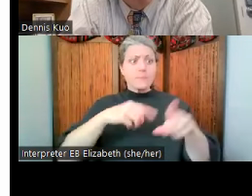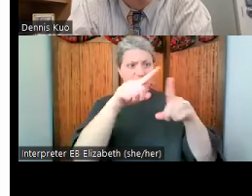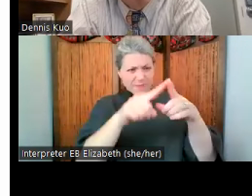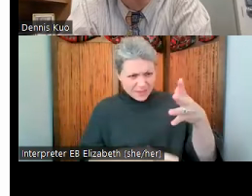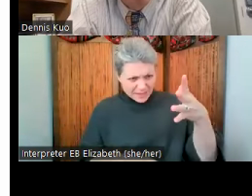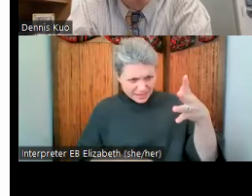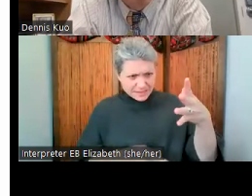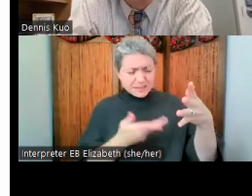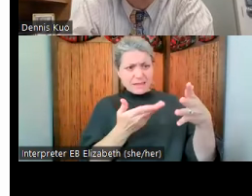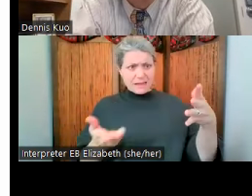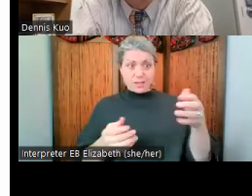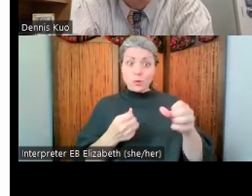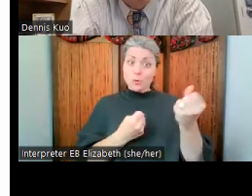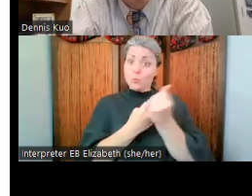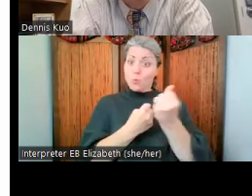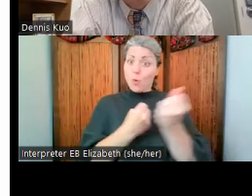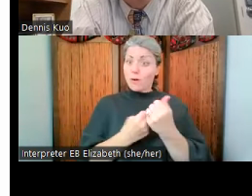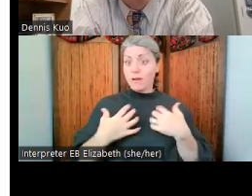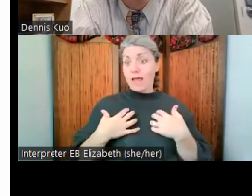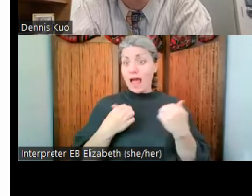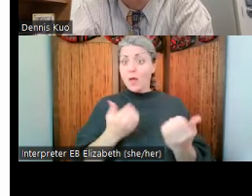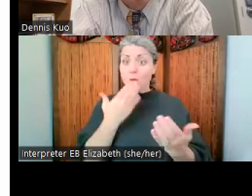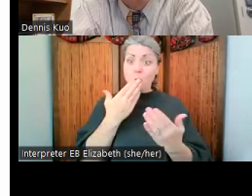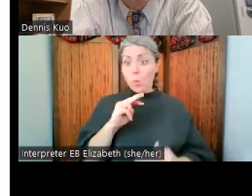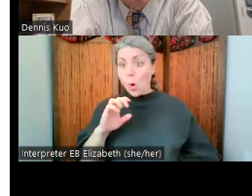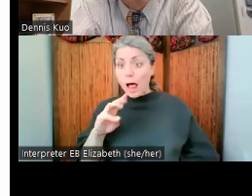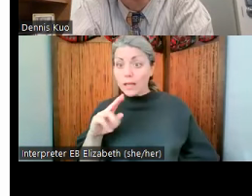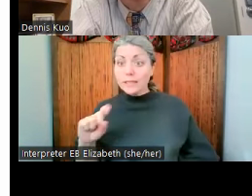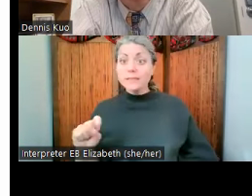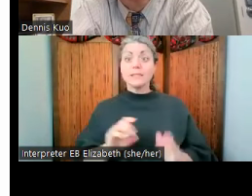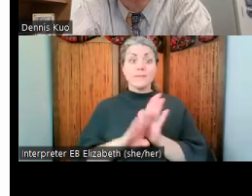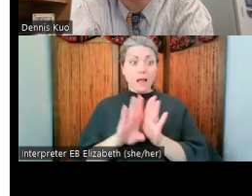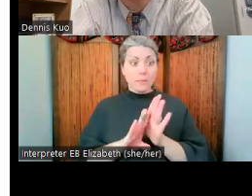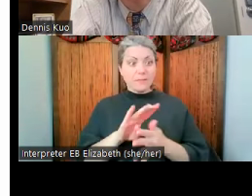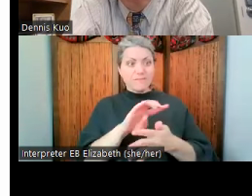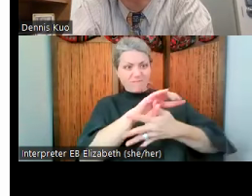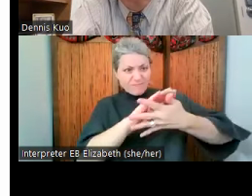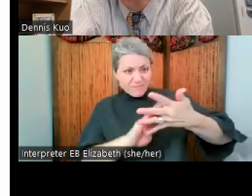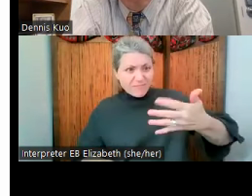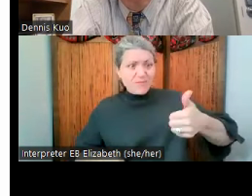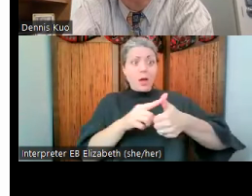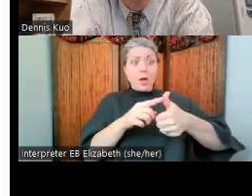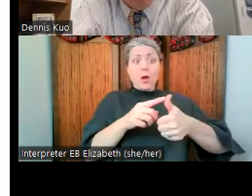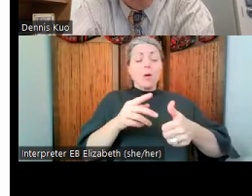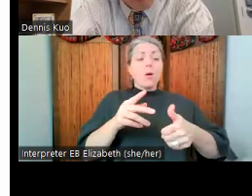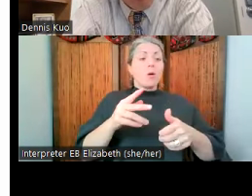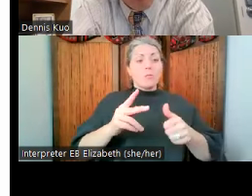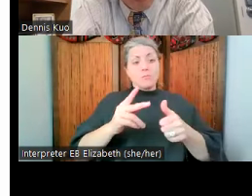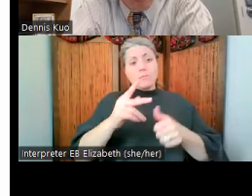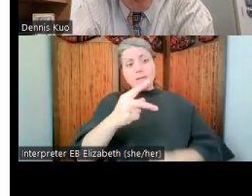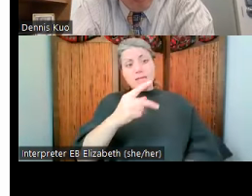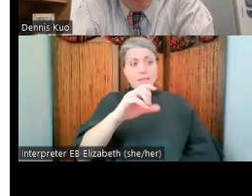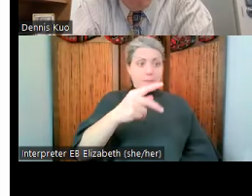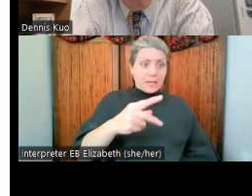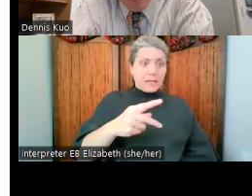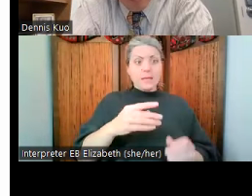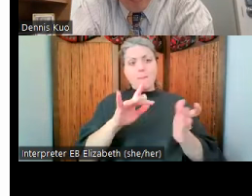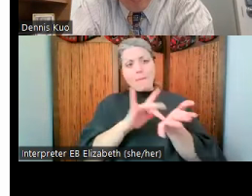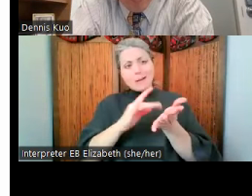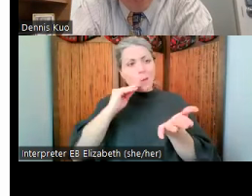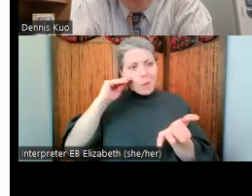growth, wellness, and development, including a primary care medical home, a developmental pediatrician with developmental behavioral pediatric services.